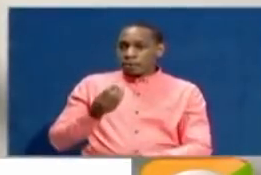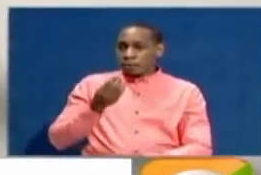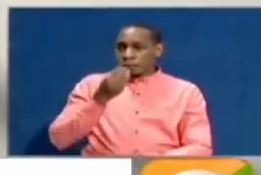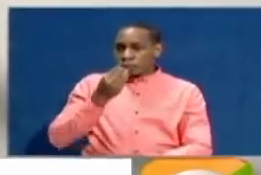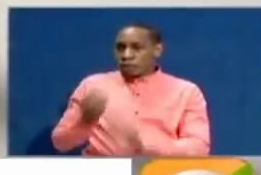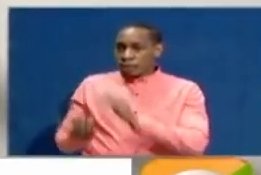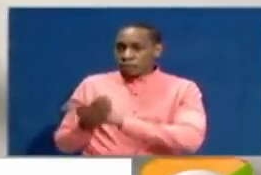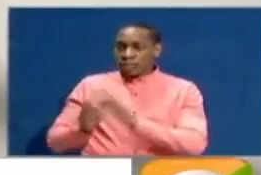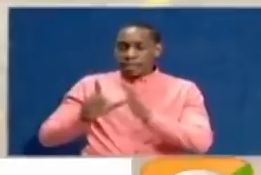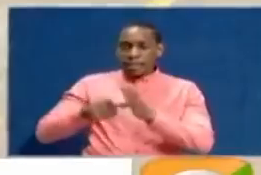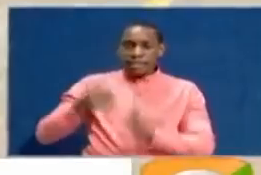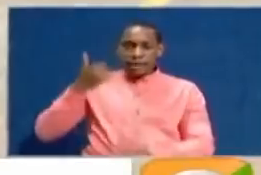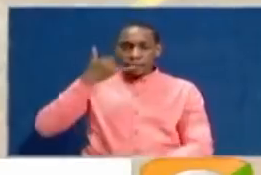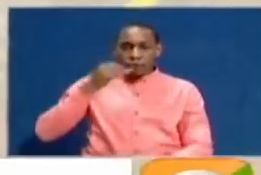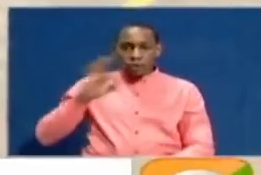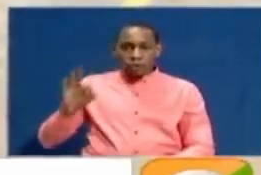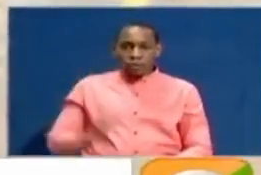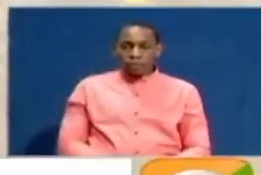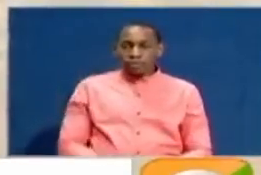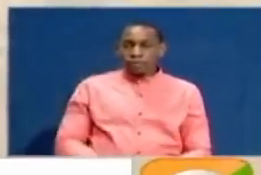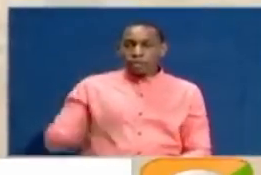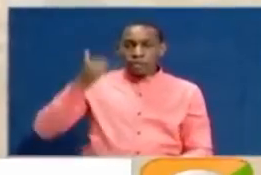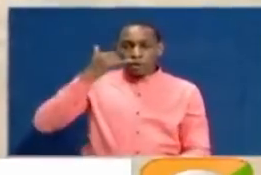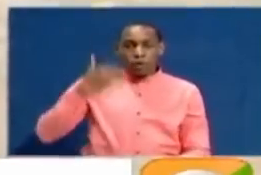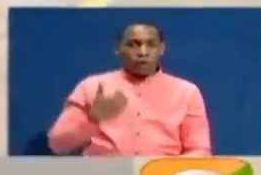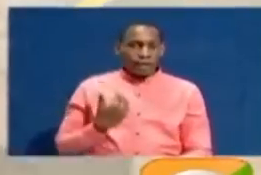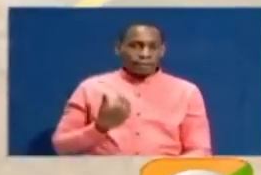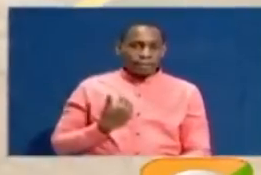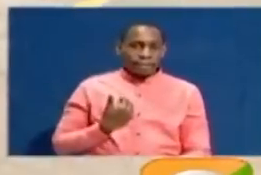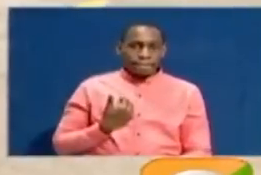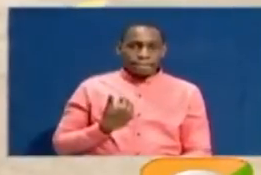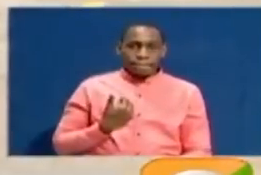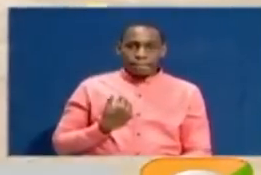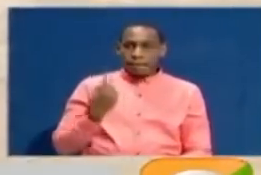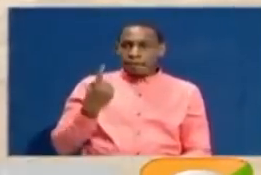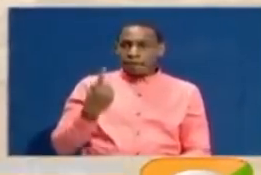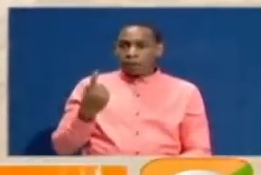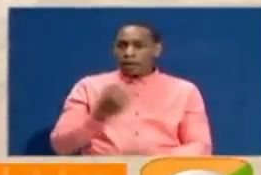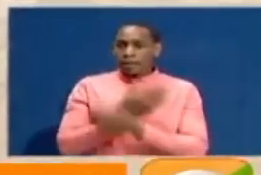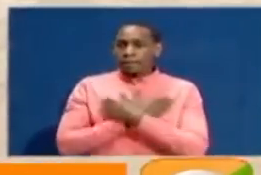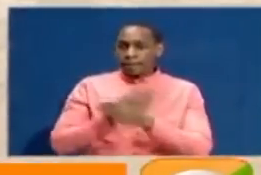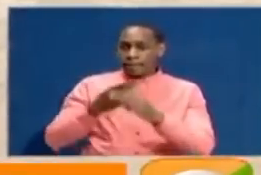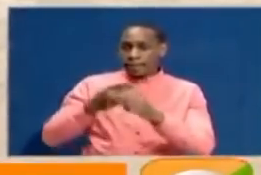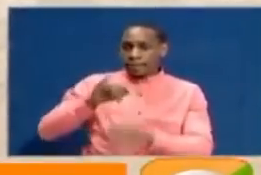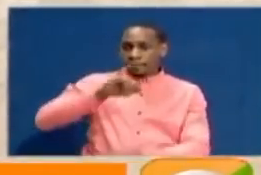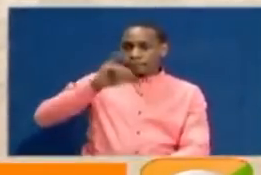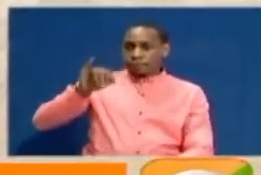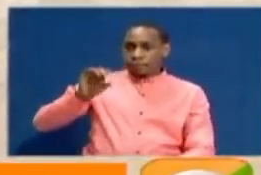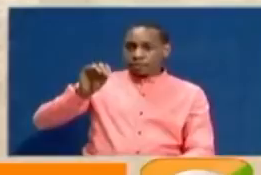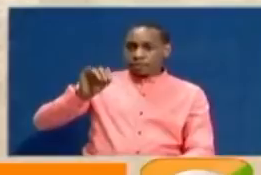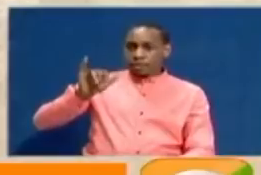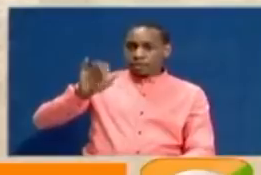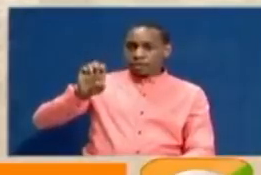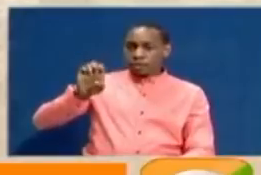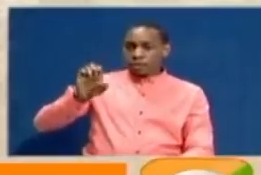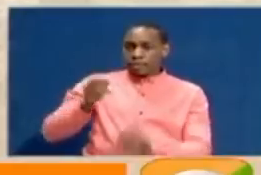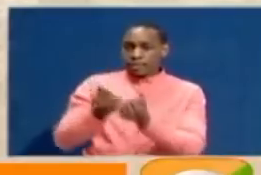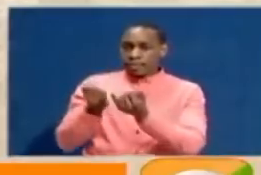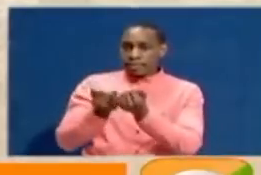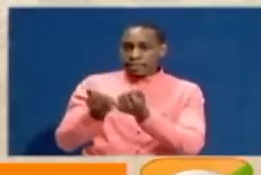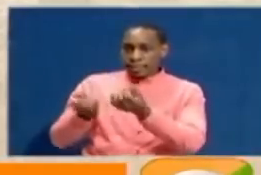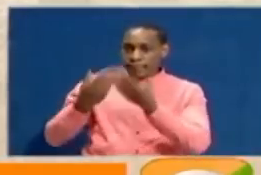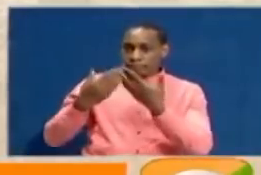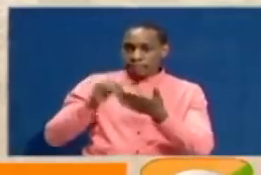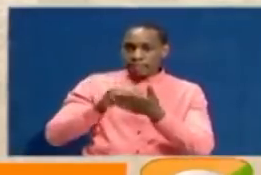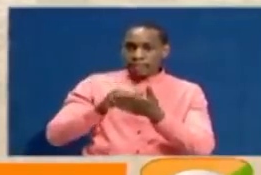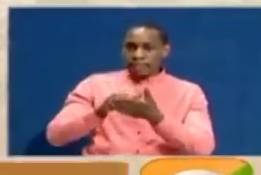which her phone was switched off. We got a call from one of the friends called Joyce on Saturday telling us that Caro went